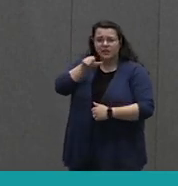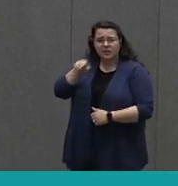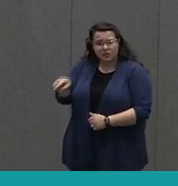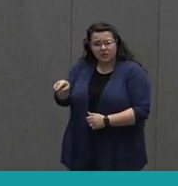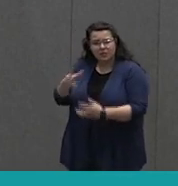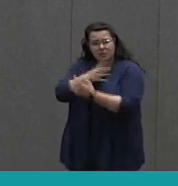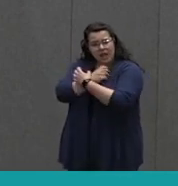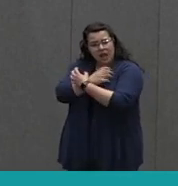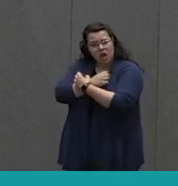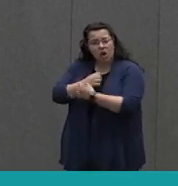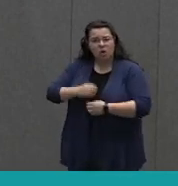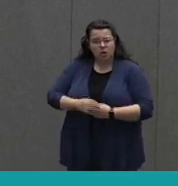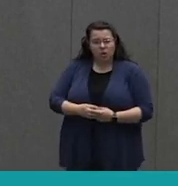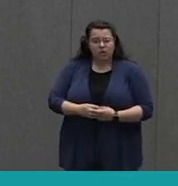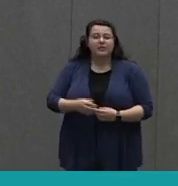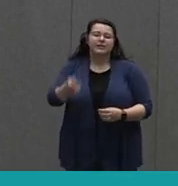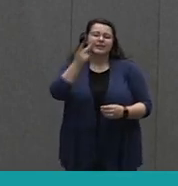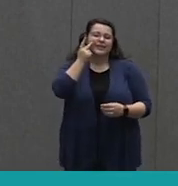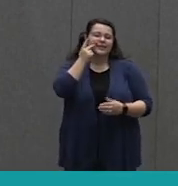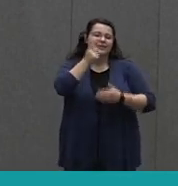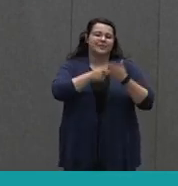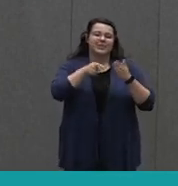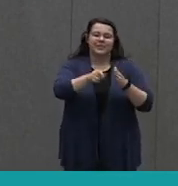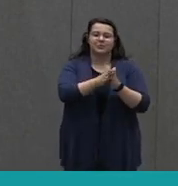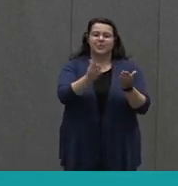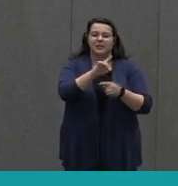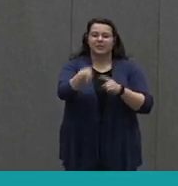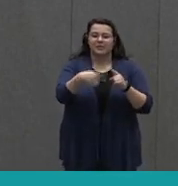bear. Let's see what this book is.